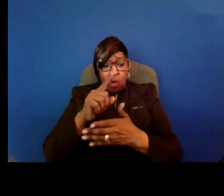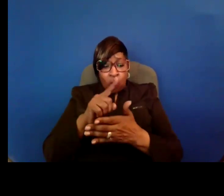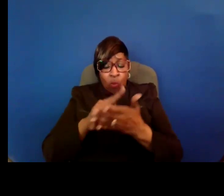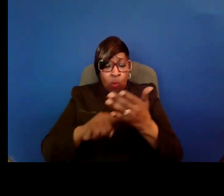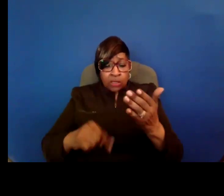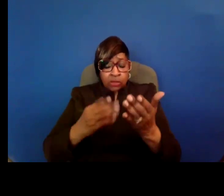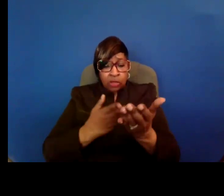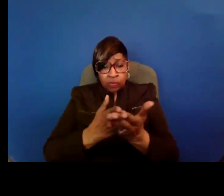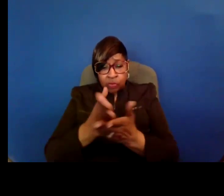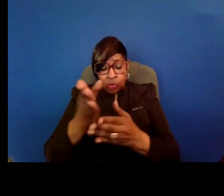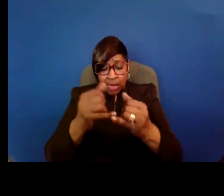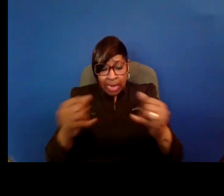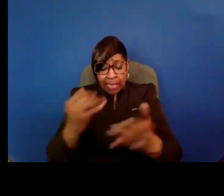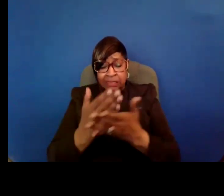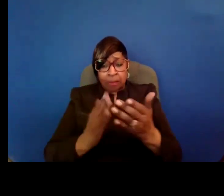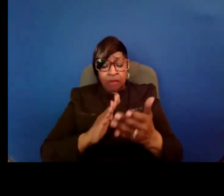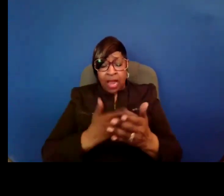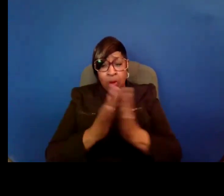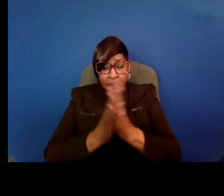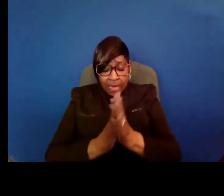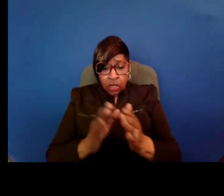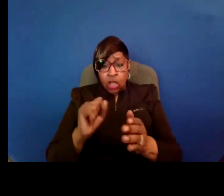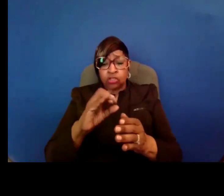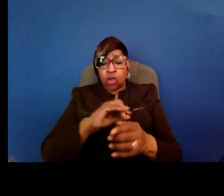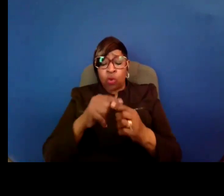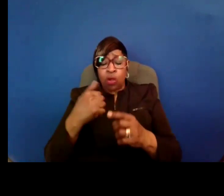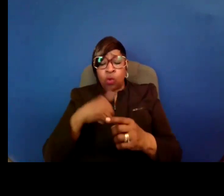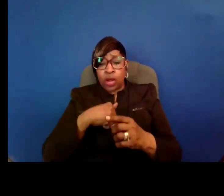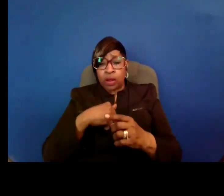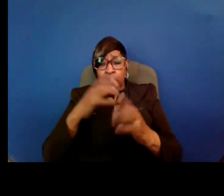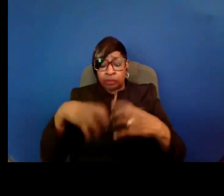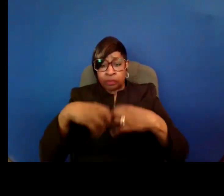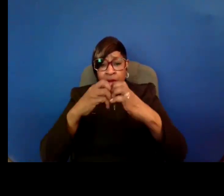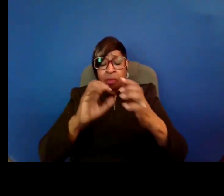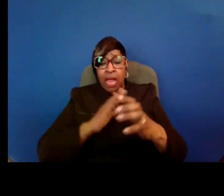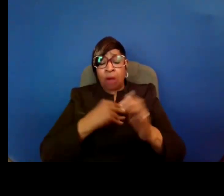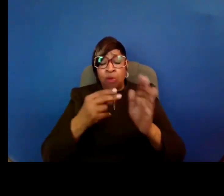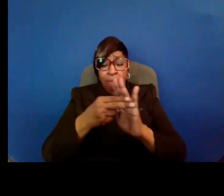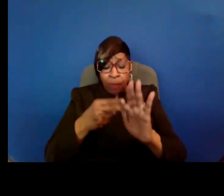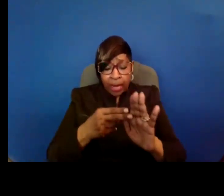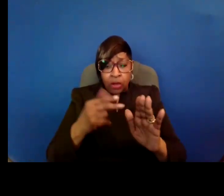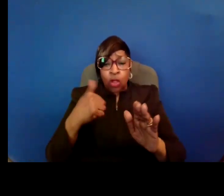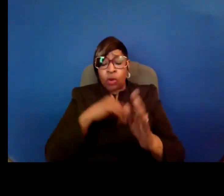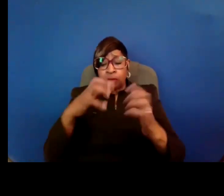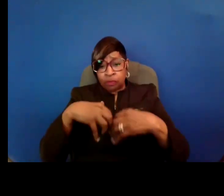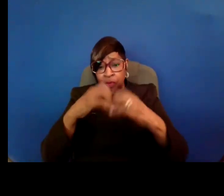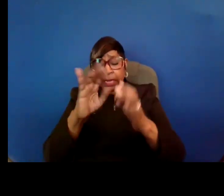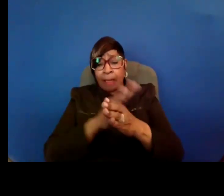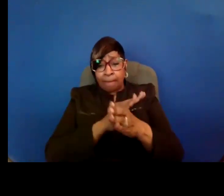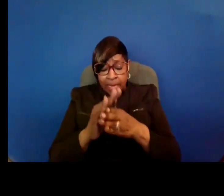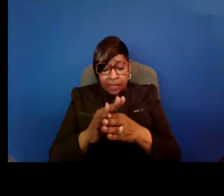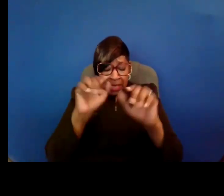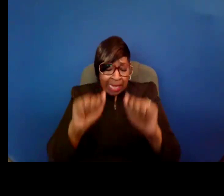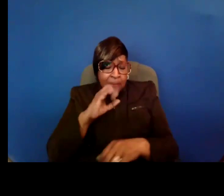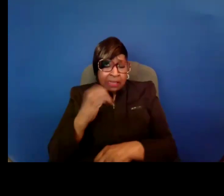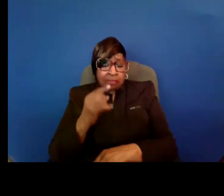our passions, so that when we are creating our brand and we're creating this business, that it can be something that